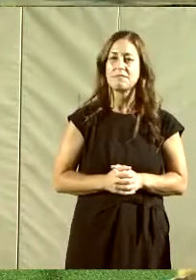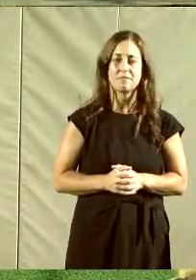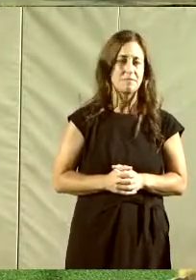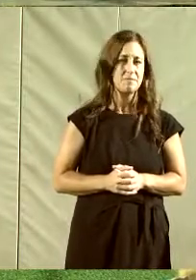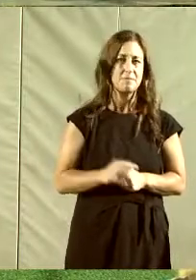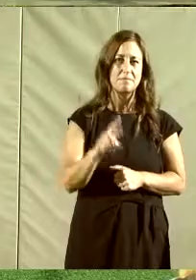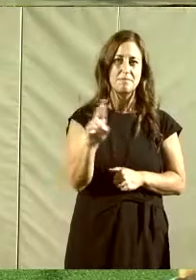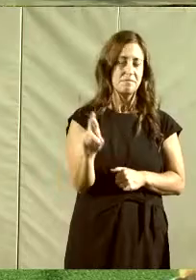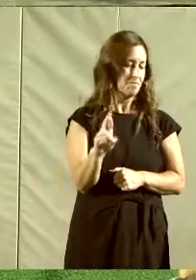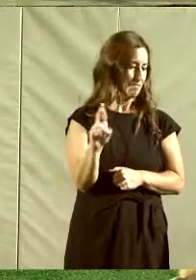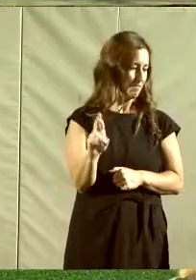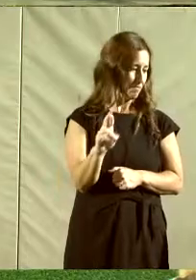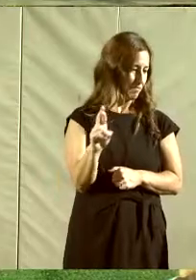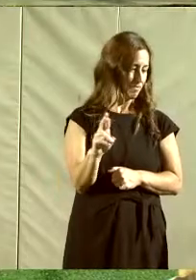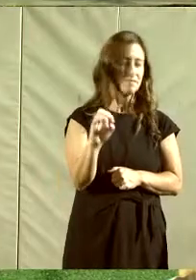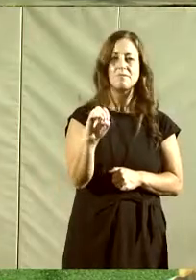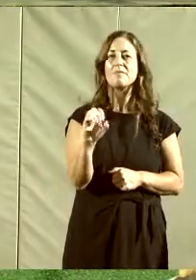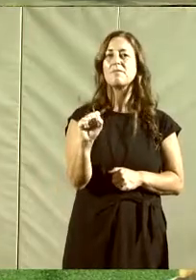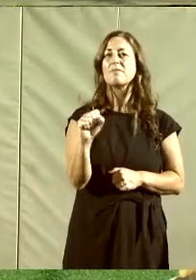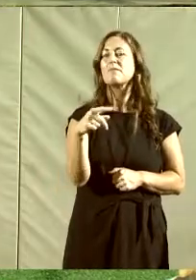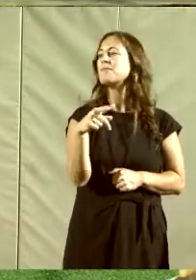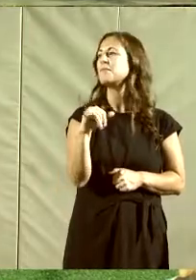Roberto De Jesus Espinosa.